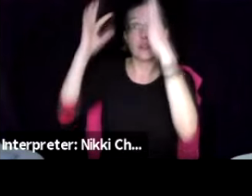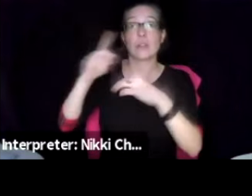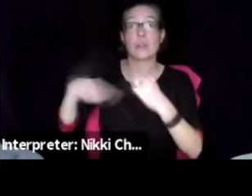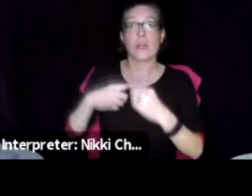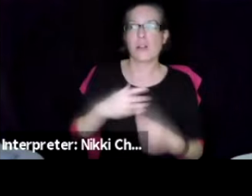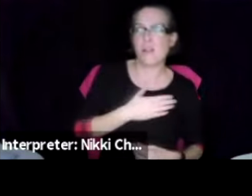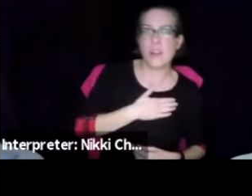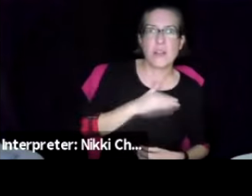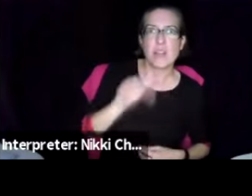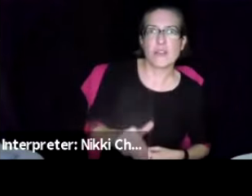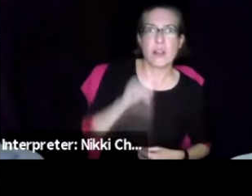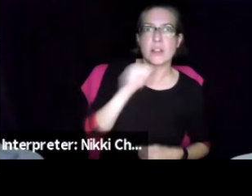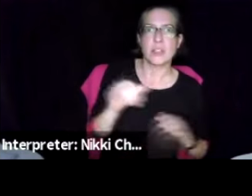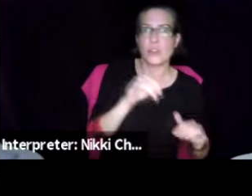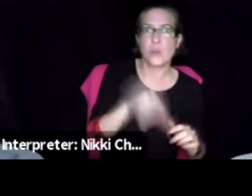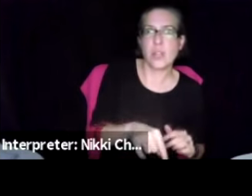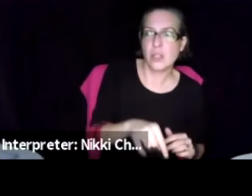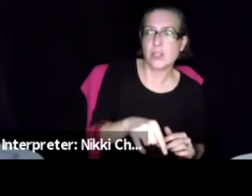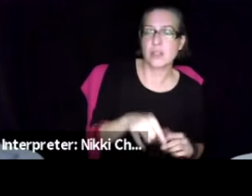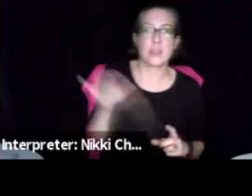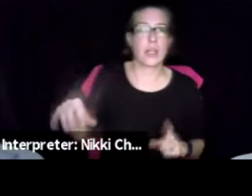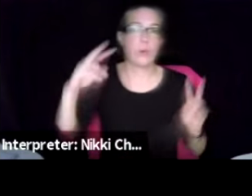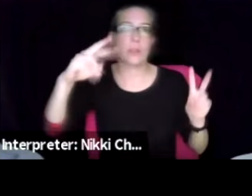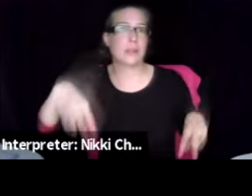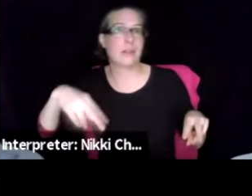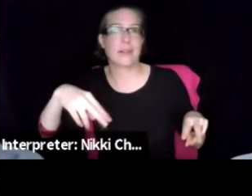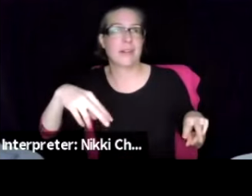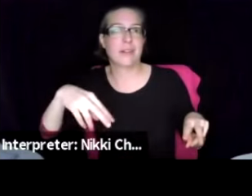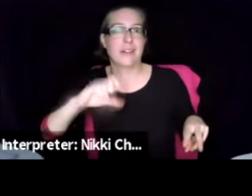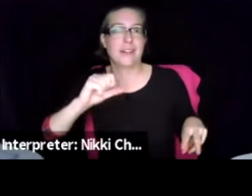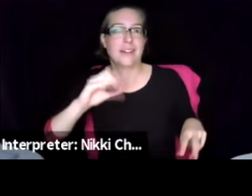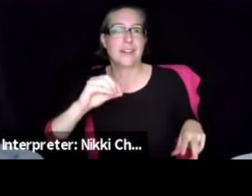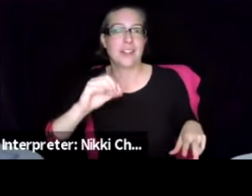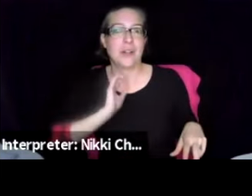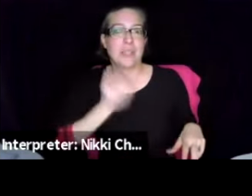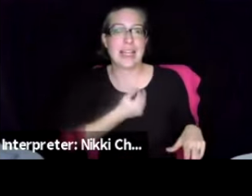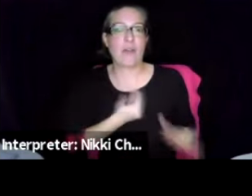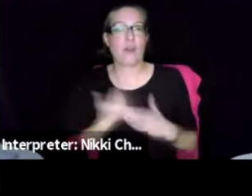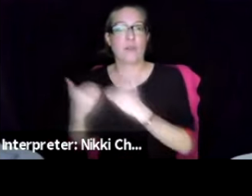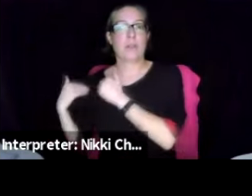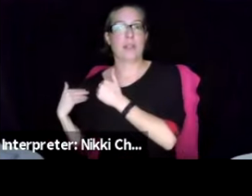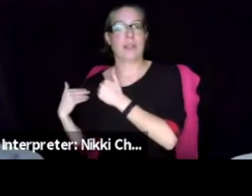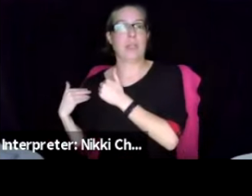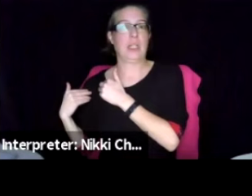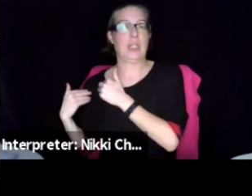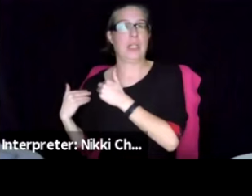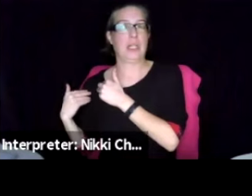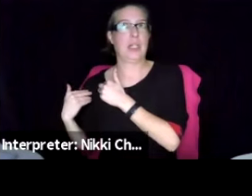was very looked down upon. And so it was on the job of us to advocate for ourselves. And